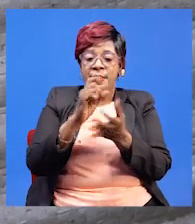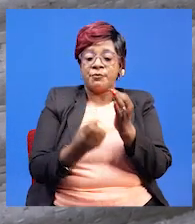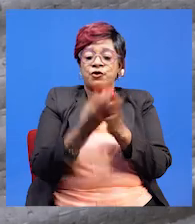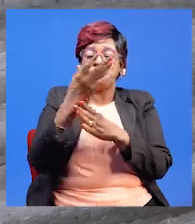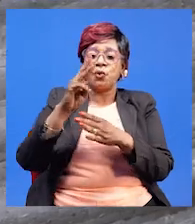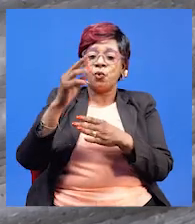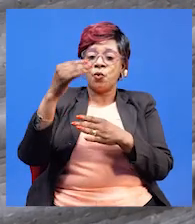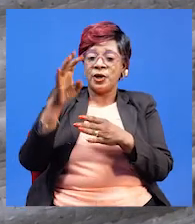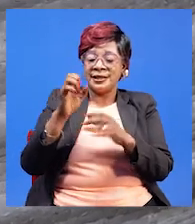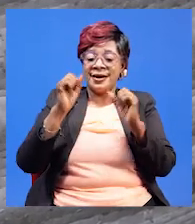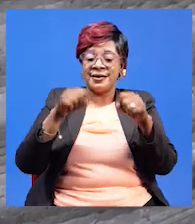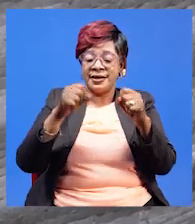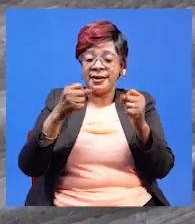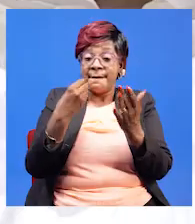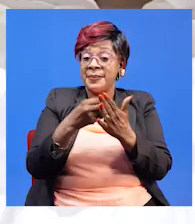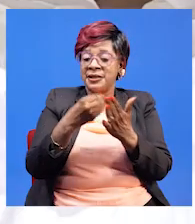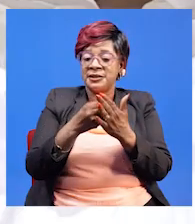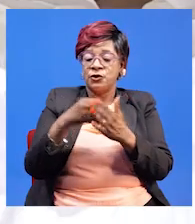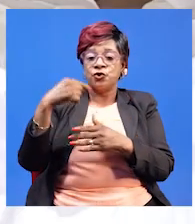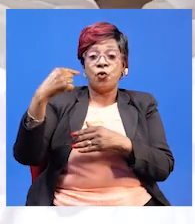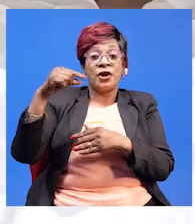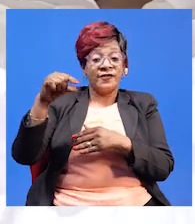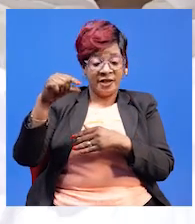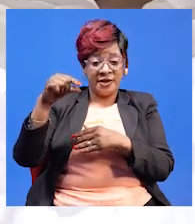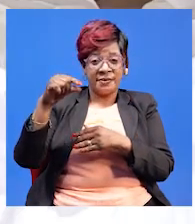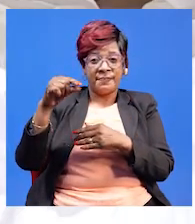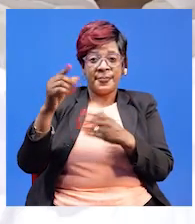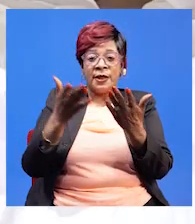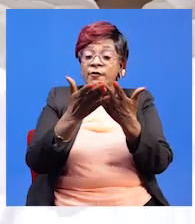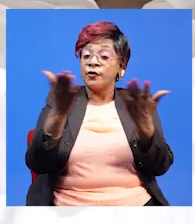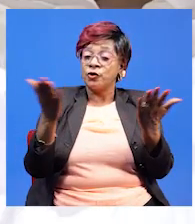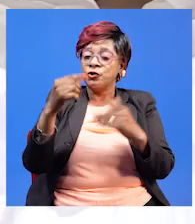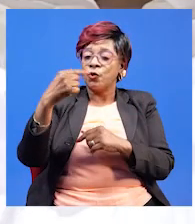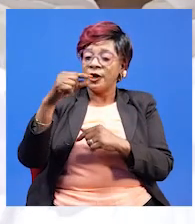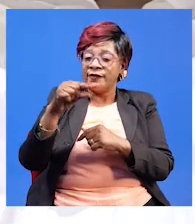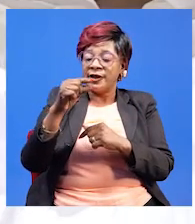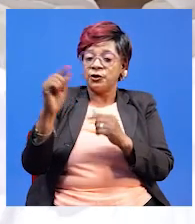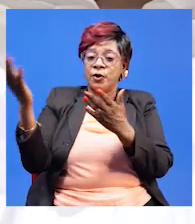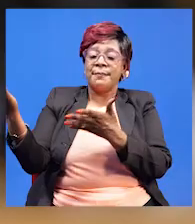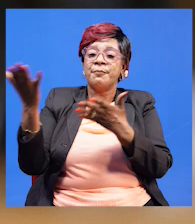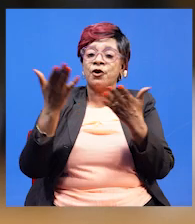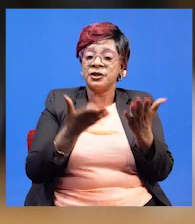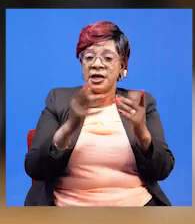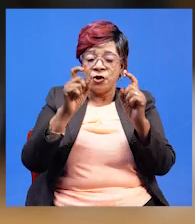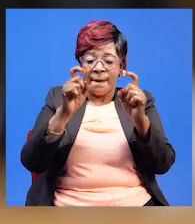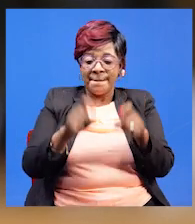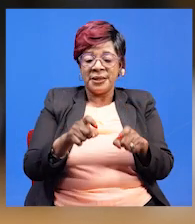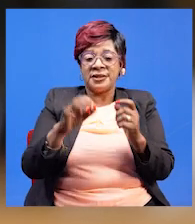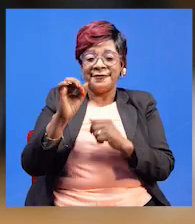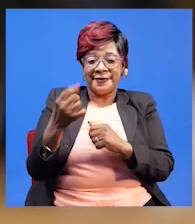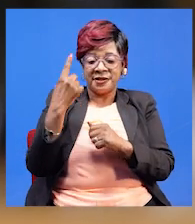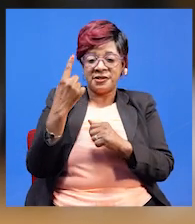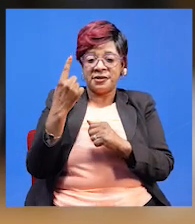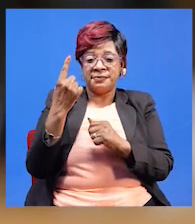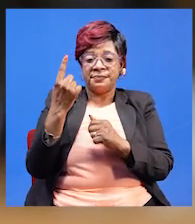wheat at an agreed minimum price to qualify. For you to qualify to import, you must, first of